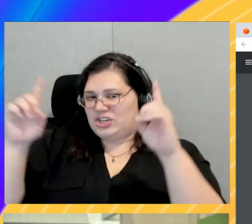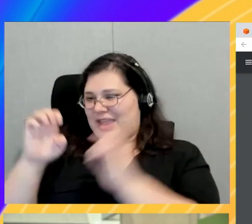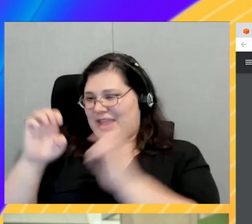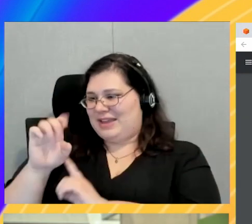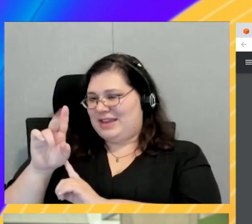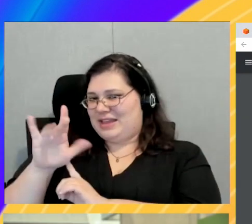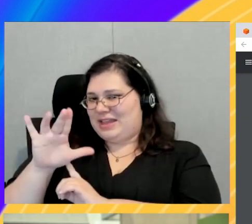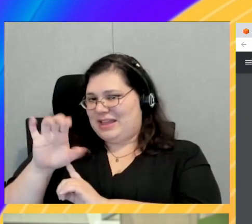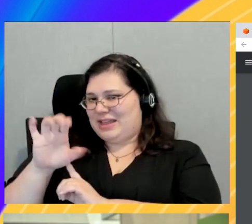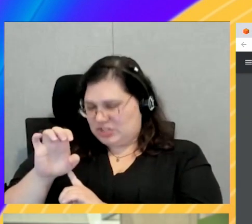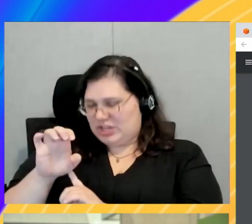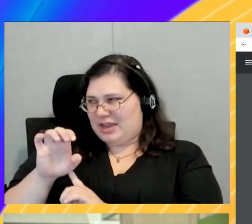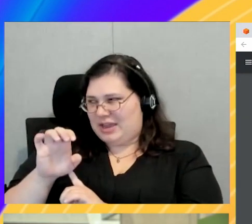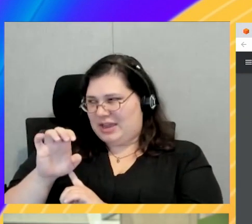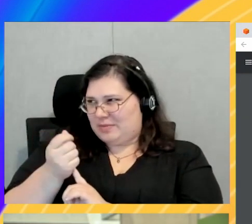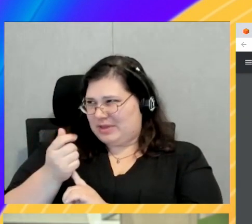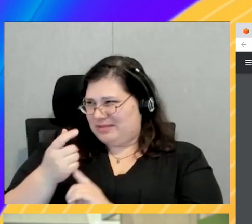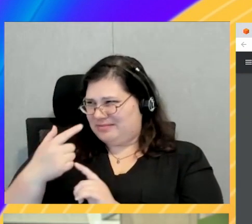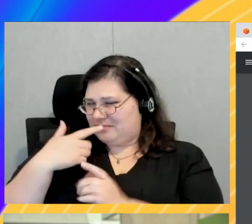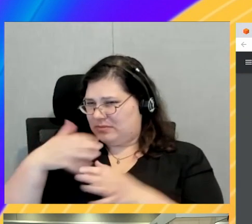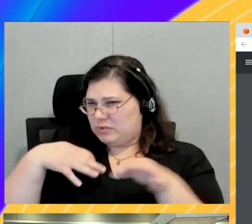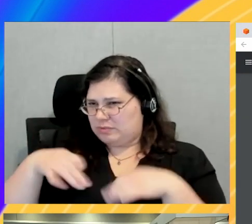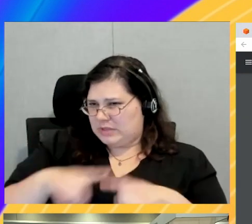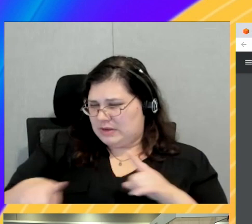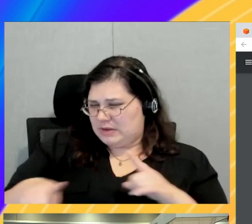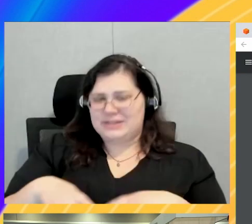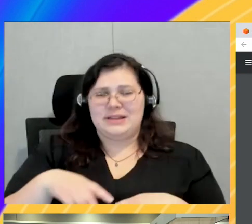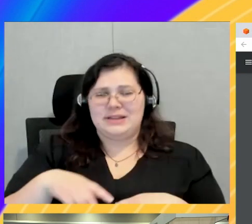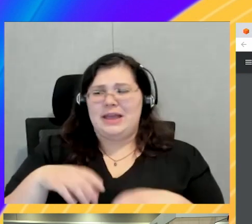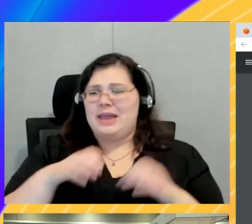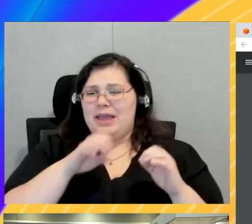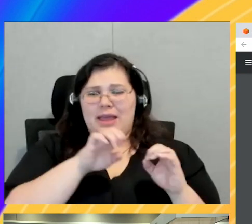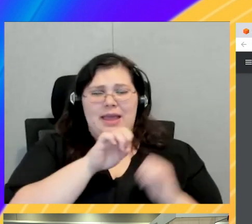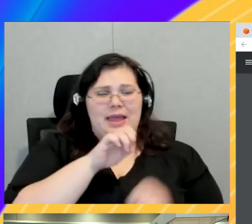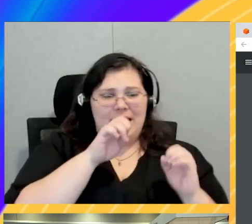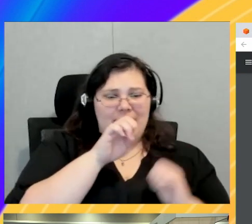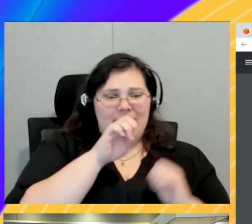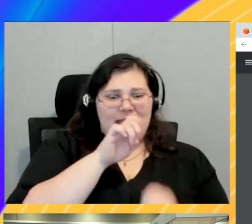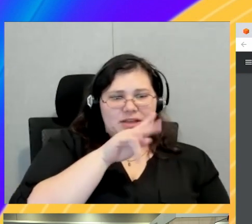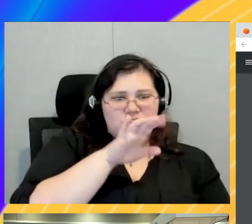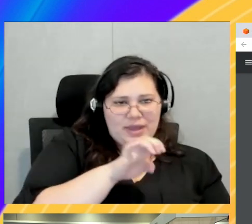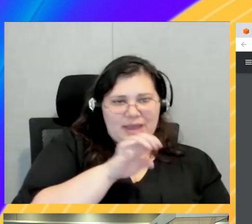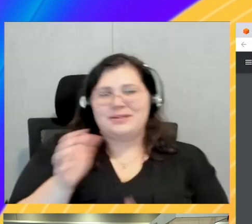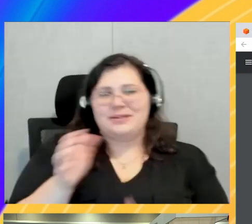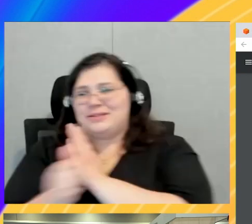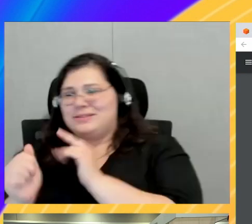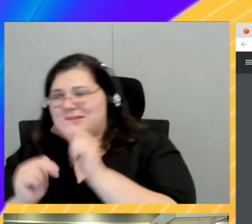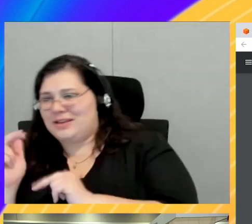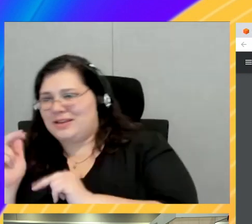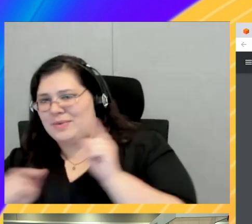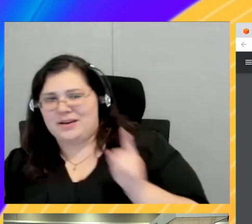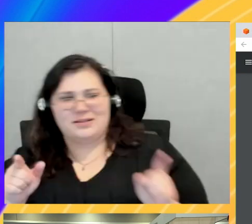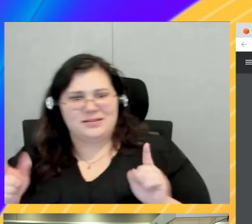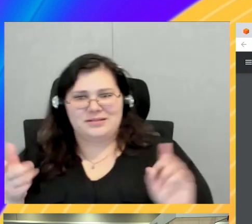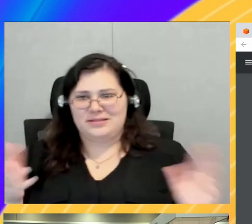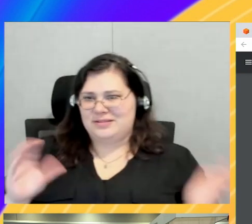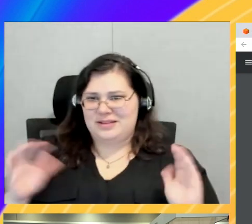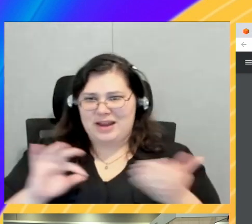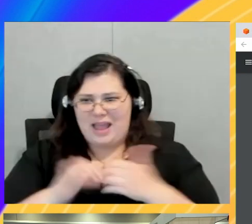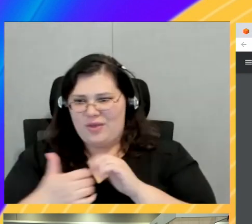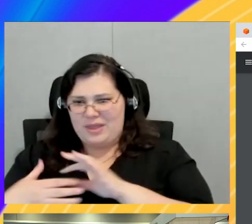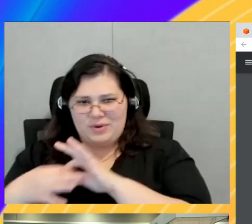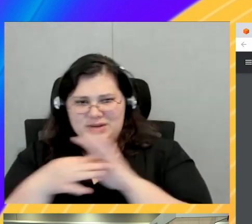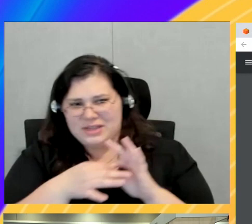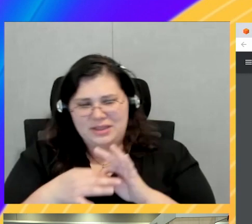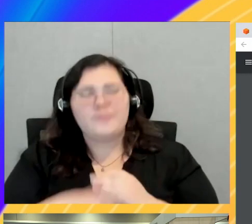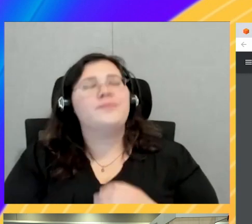between AWS Educate and Skill Builder and how they kind of work together a little bit? So Skill Builder is more at your own pace